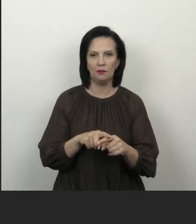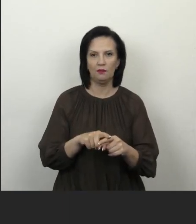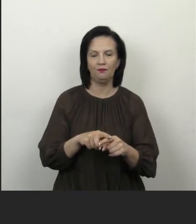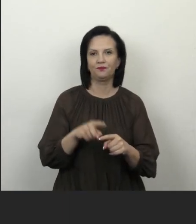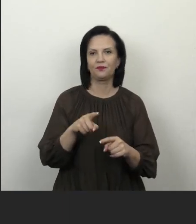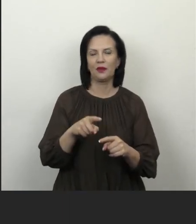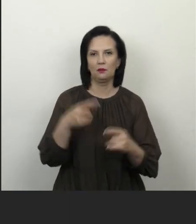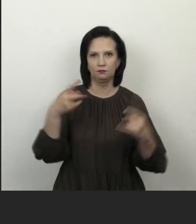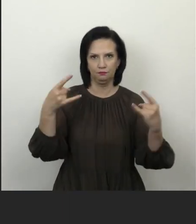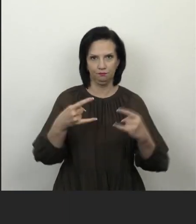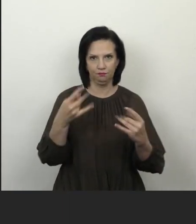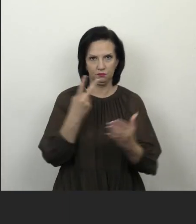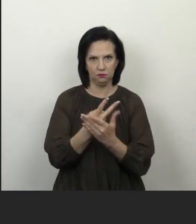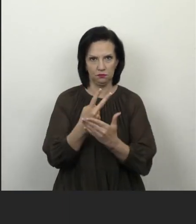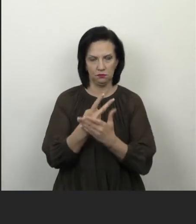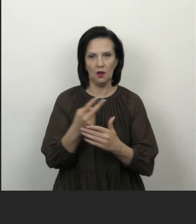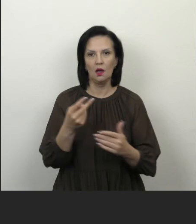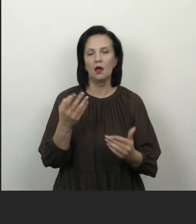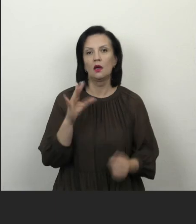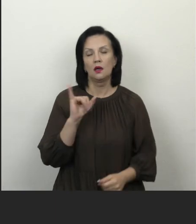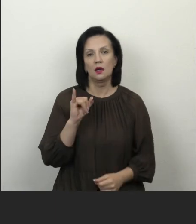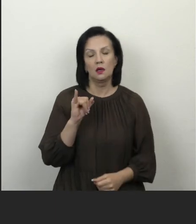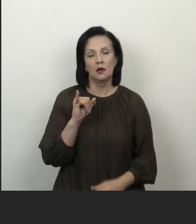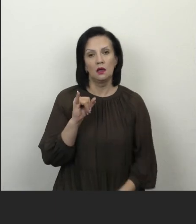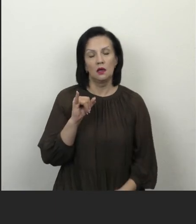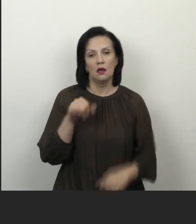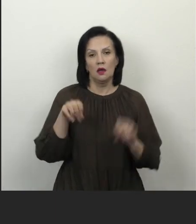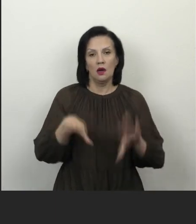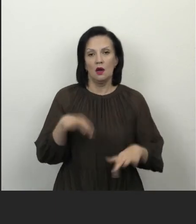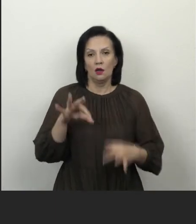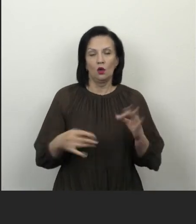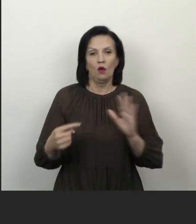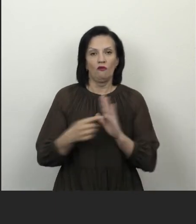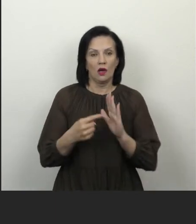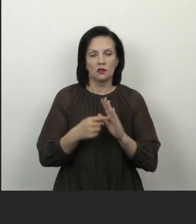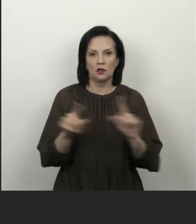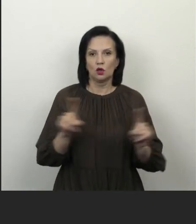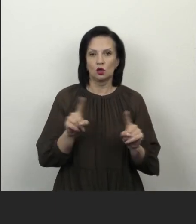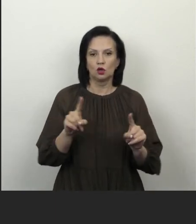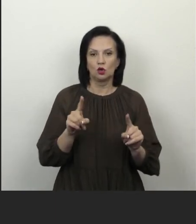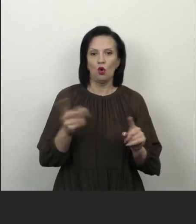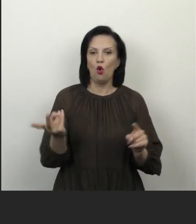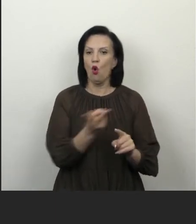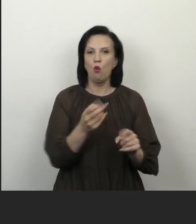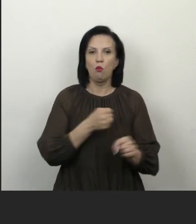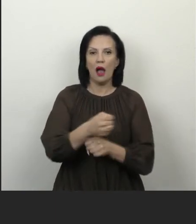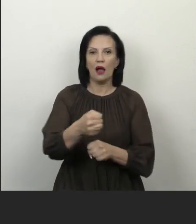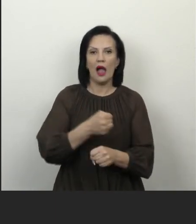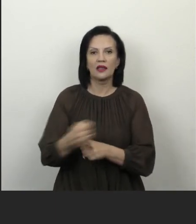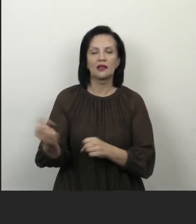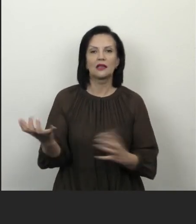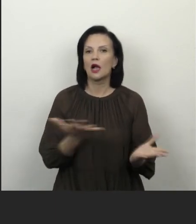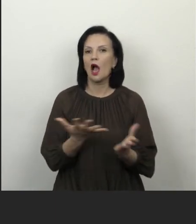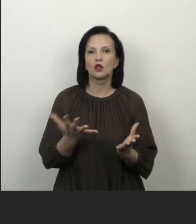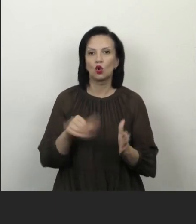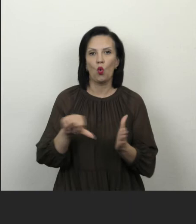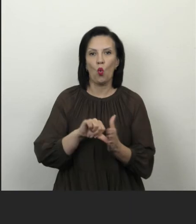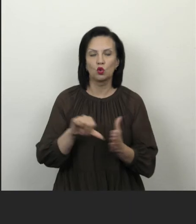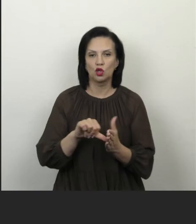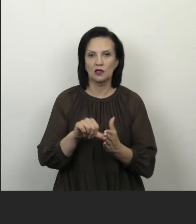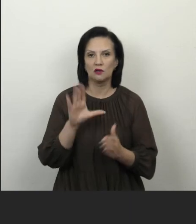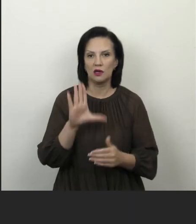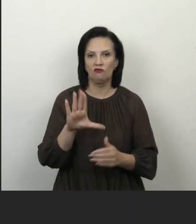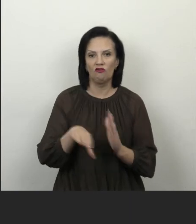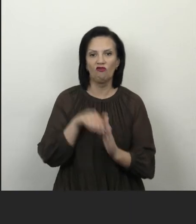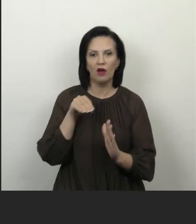250,000 visualizations linked to the video material. So the court decision points out that both candidates